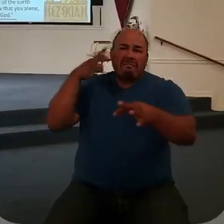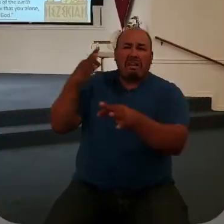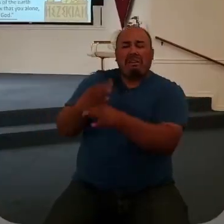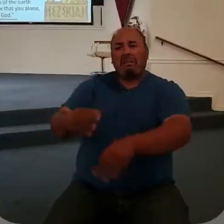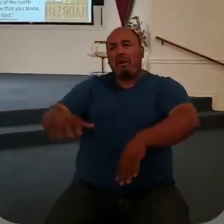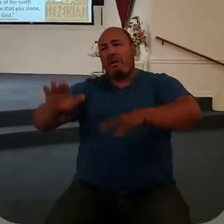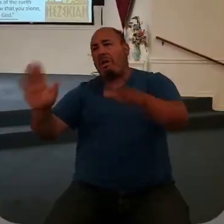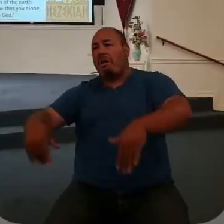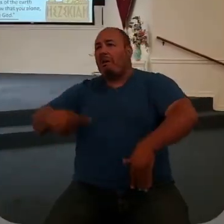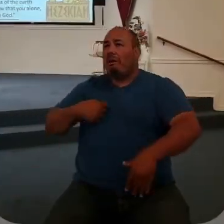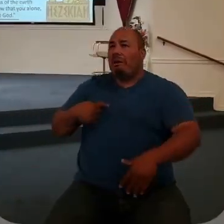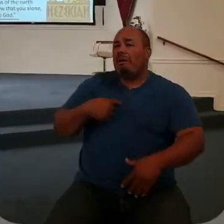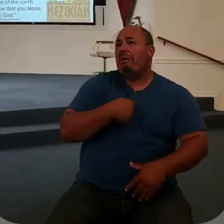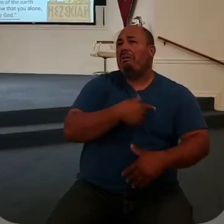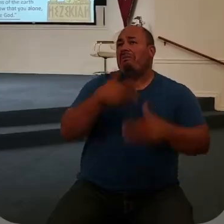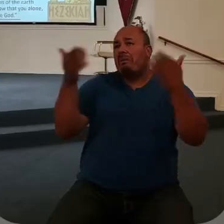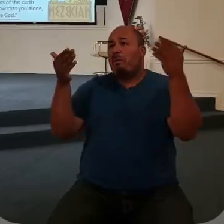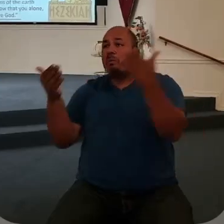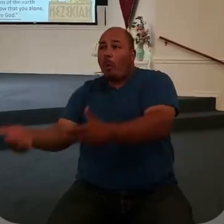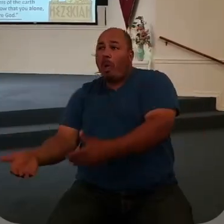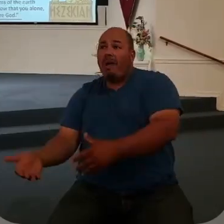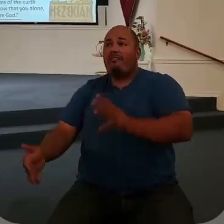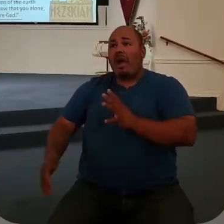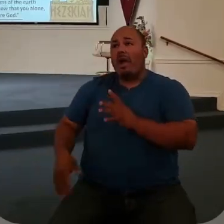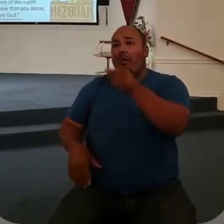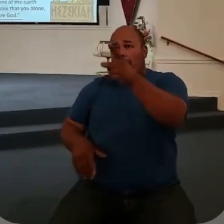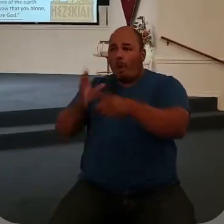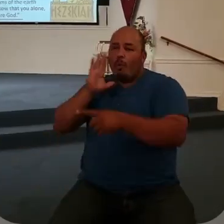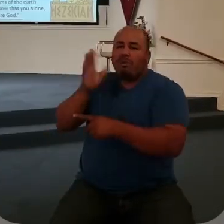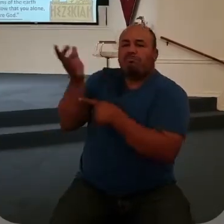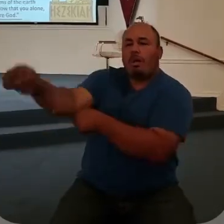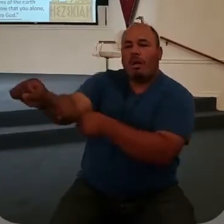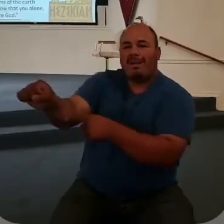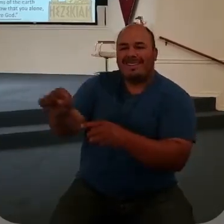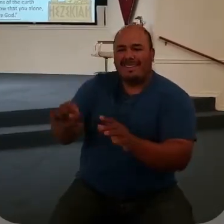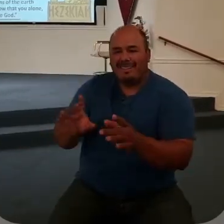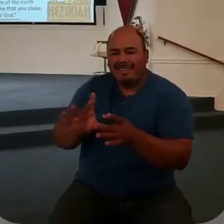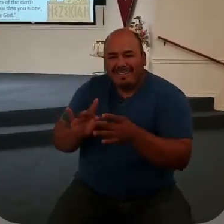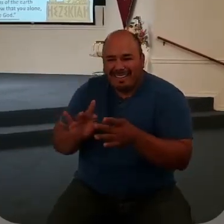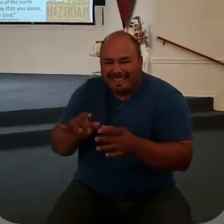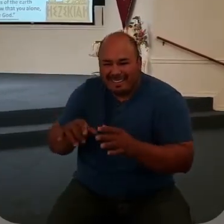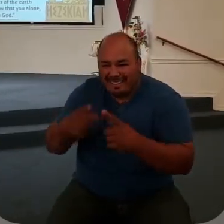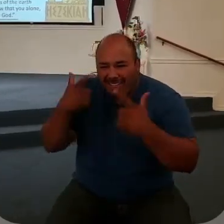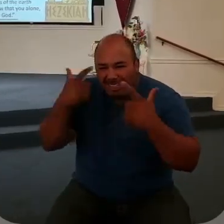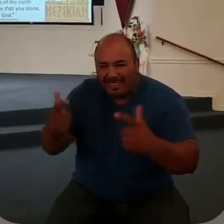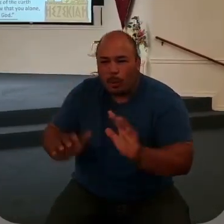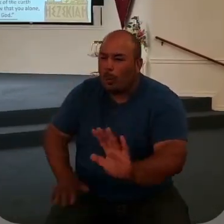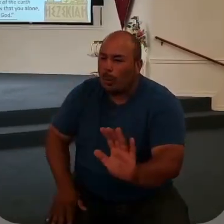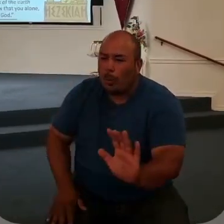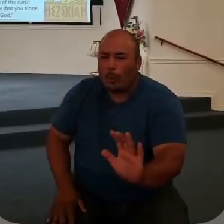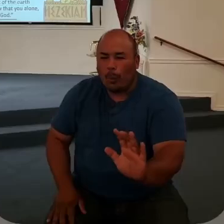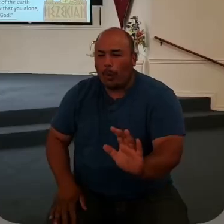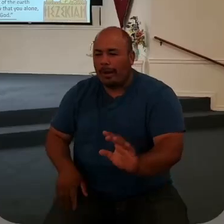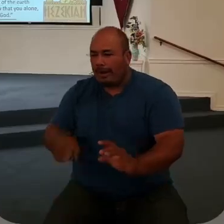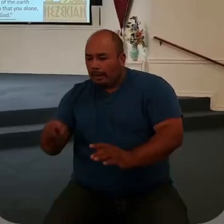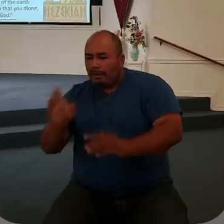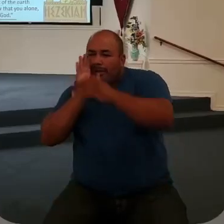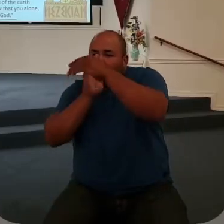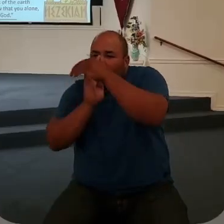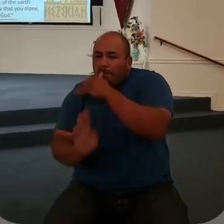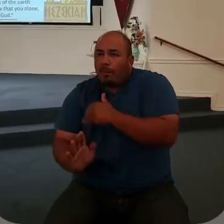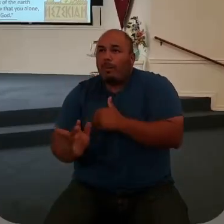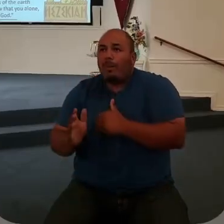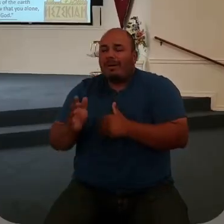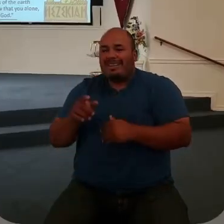oh, do your best, Sennacherib, but my God's going to crush you. And he's not comfortable,